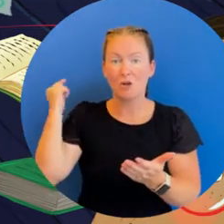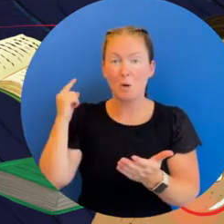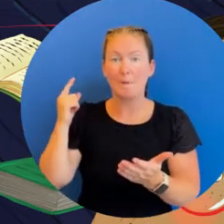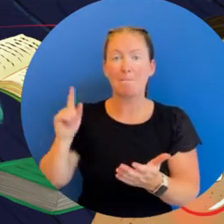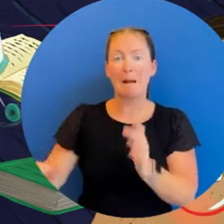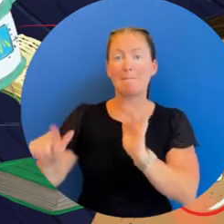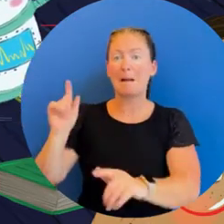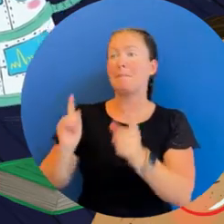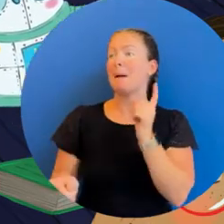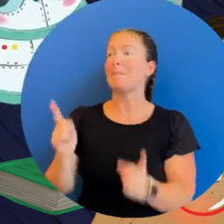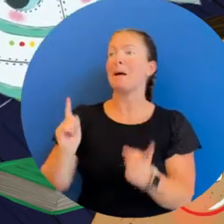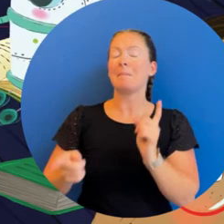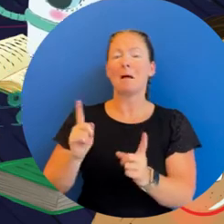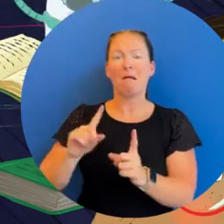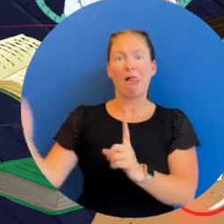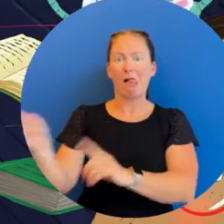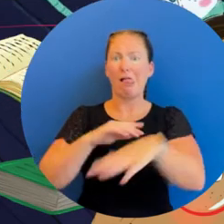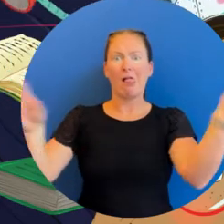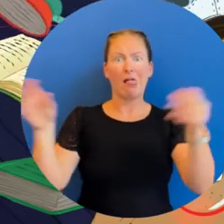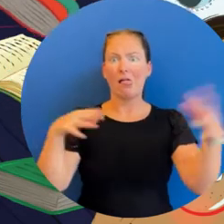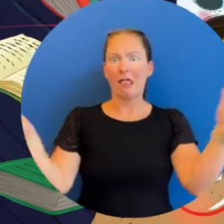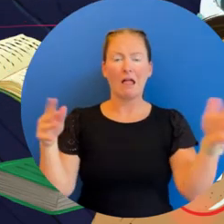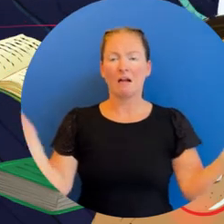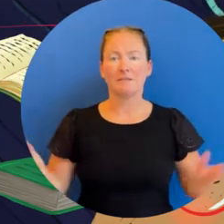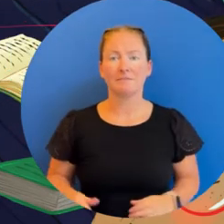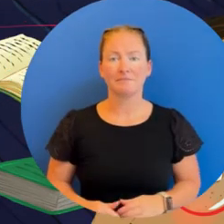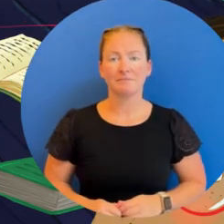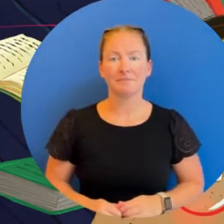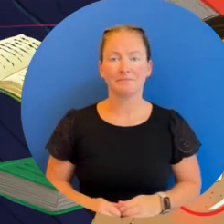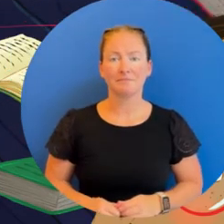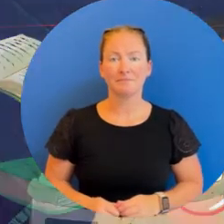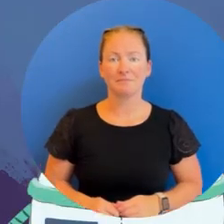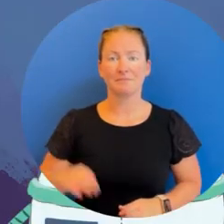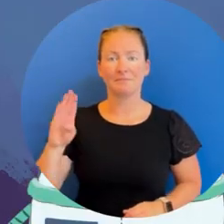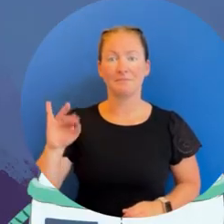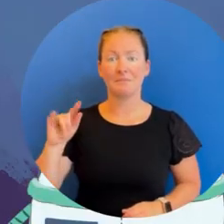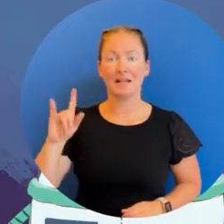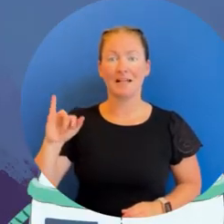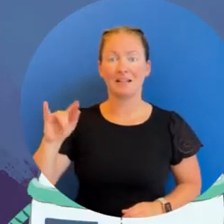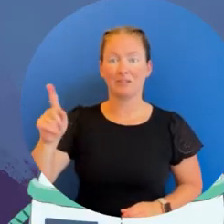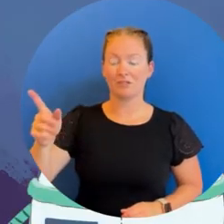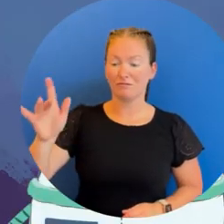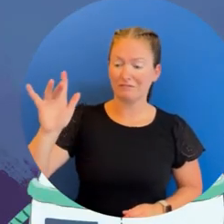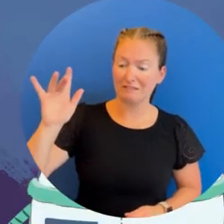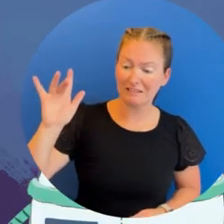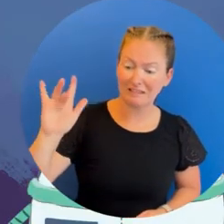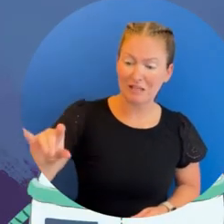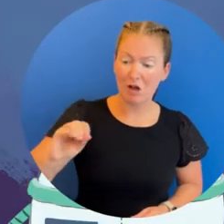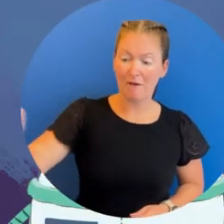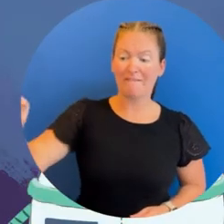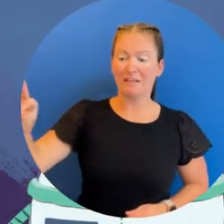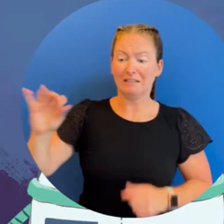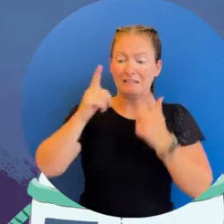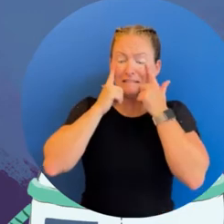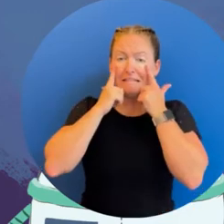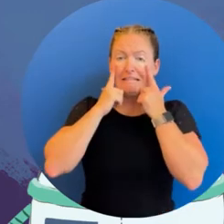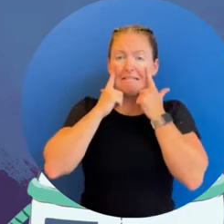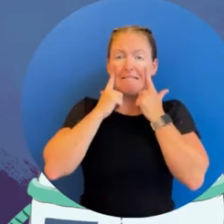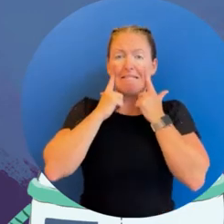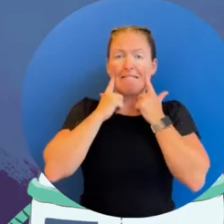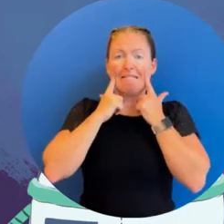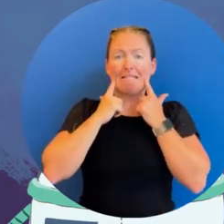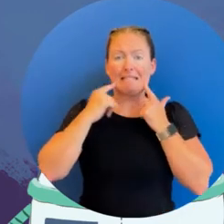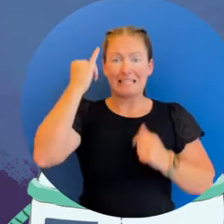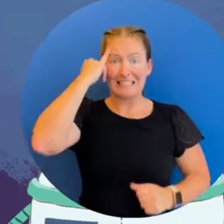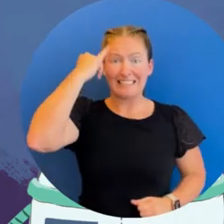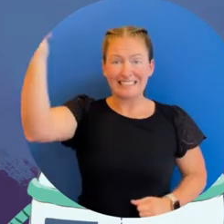glue. With a bleep and a bloop, to the side it all flew. Billy grabbed for the off switch with tears in